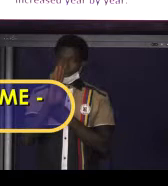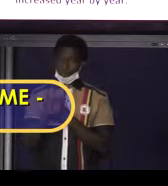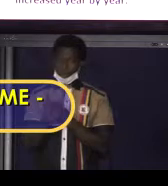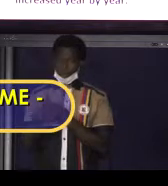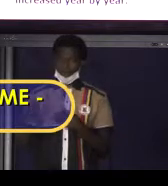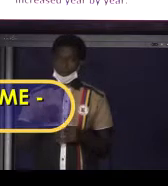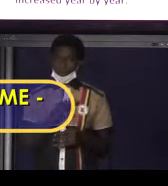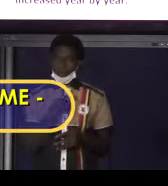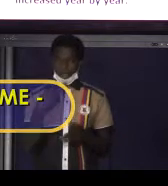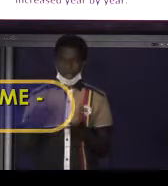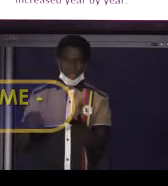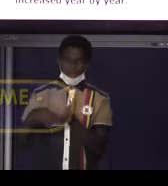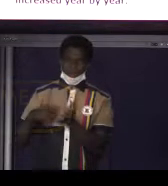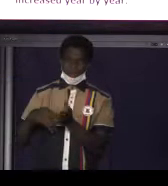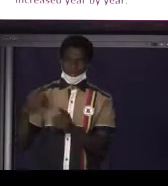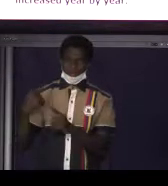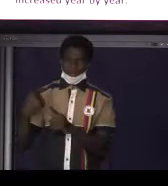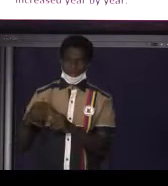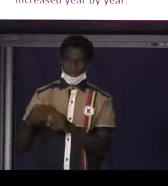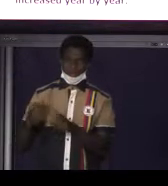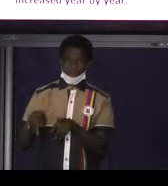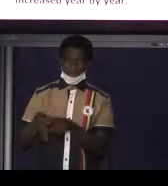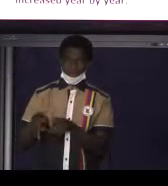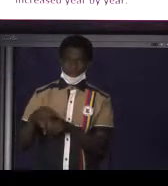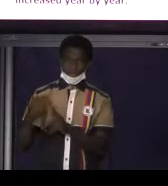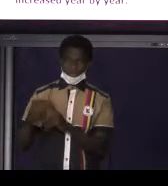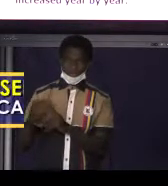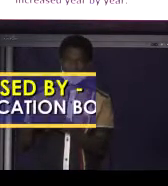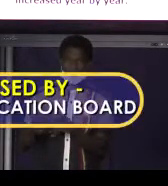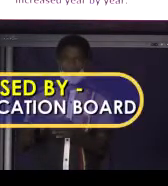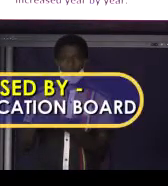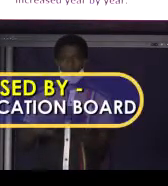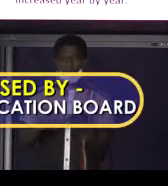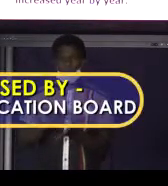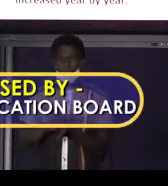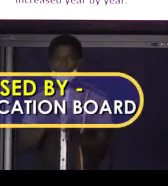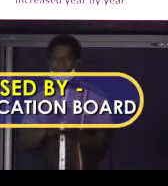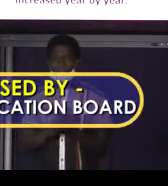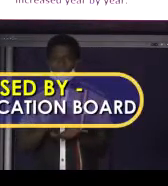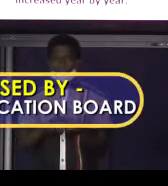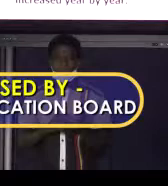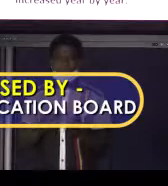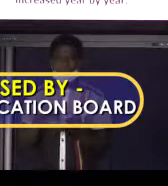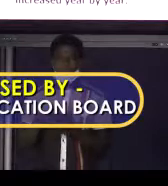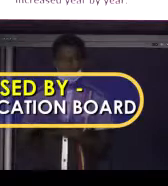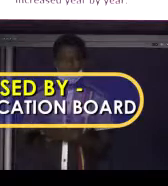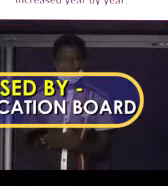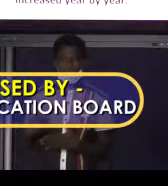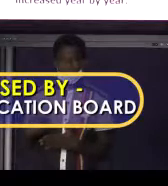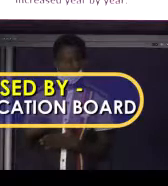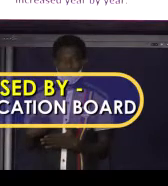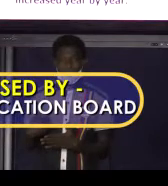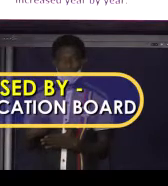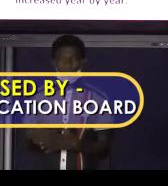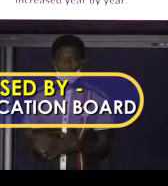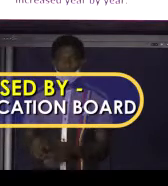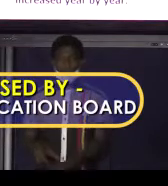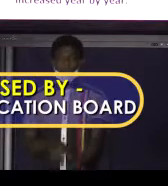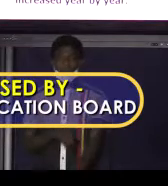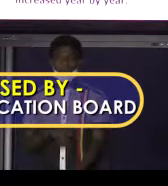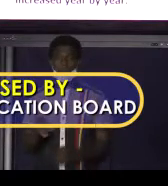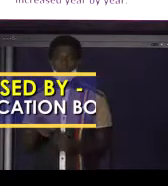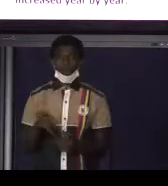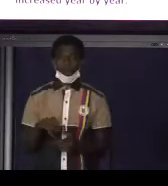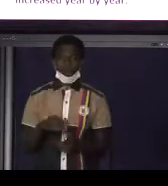We are repeating the same word. By and by. What does that mean? It means before long